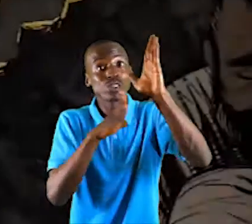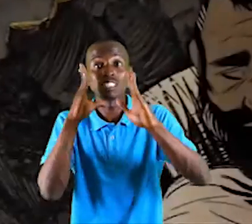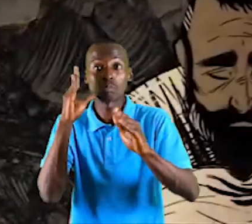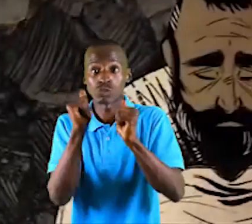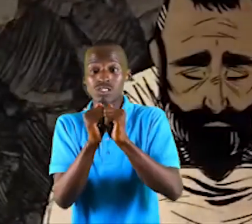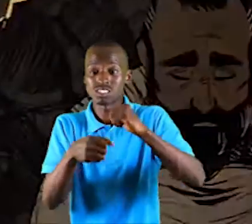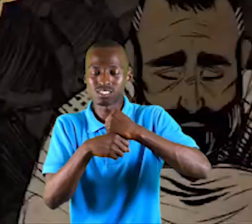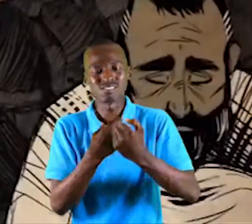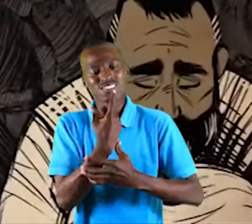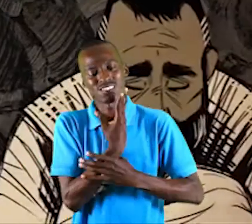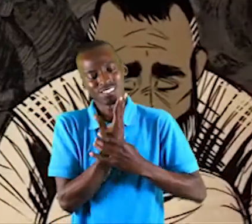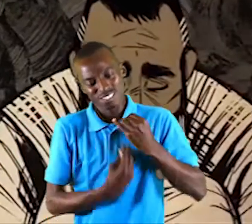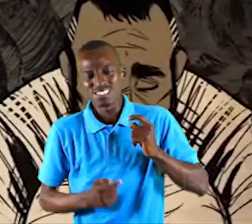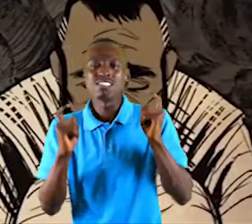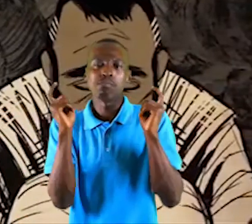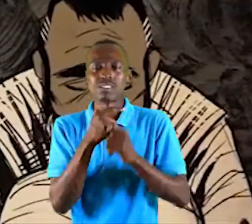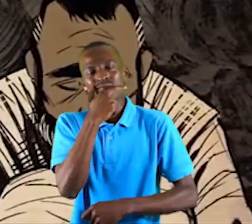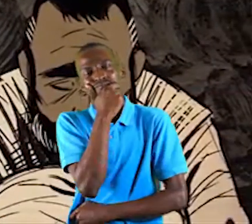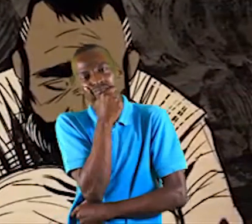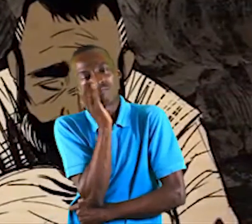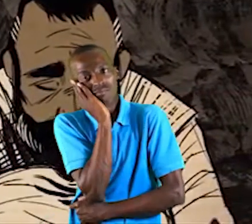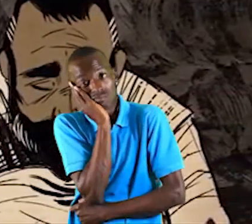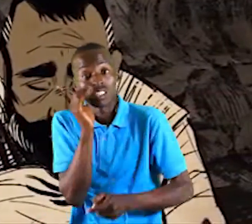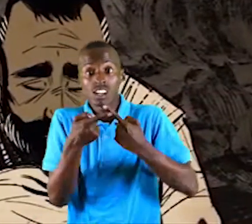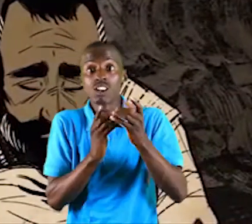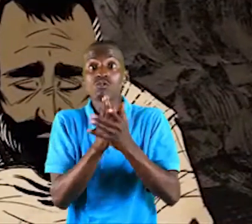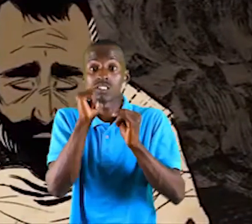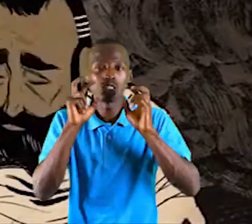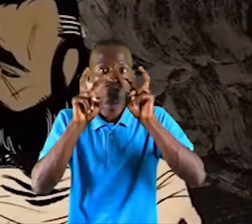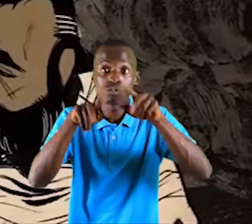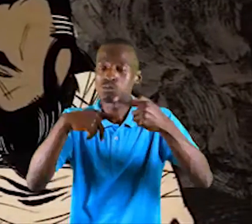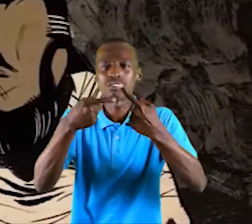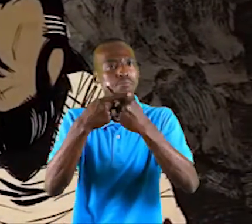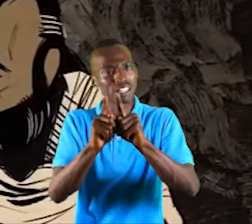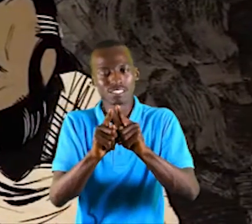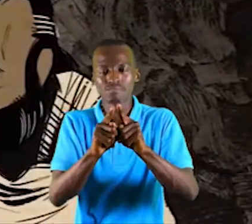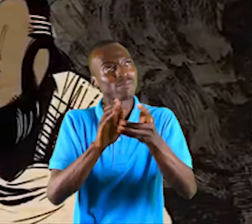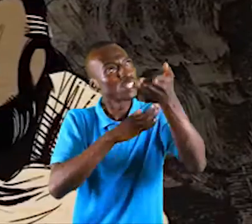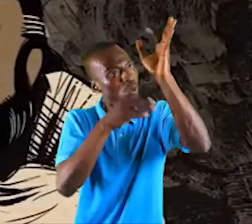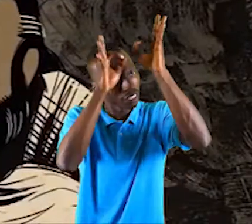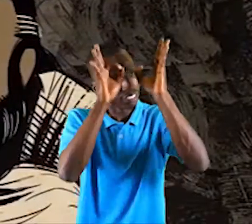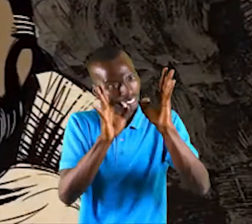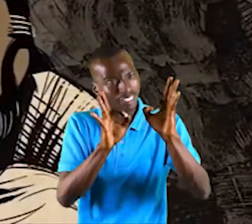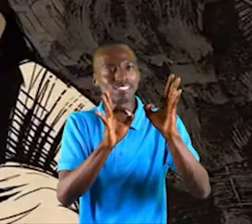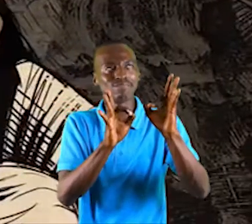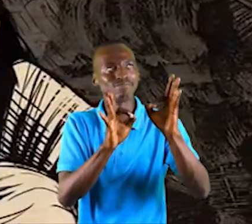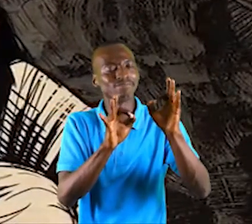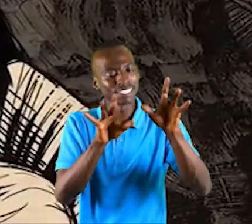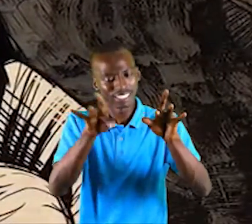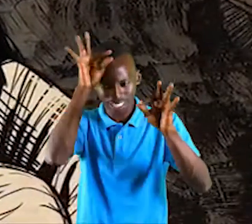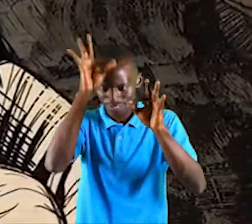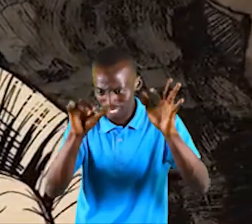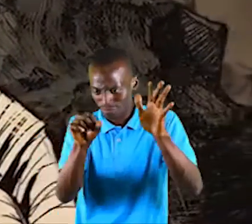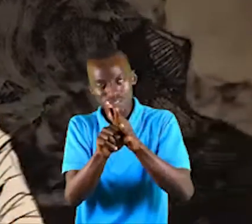God's experience of grief and pain due to Israel's actions. And he really could walk away. But instead, this God